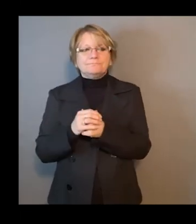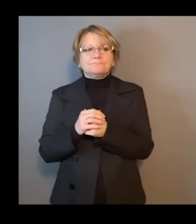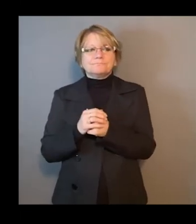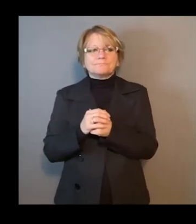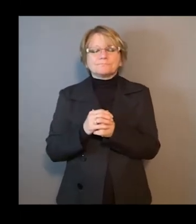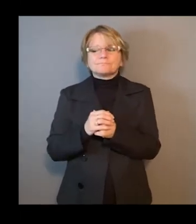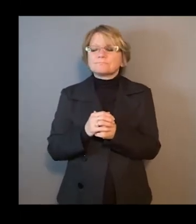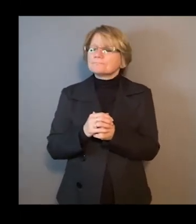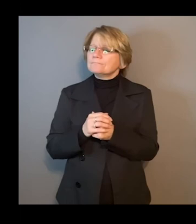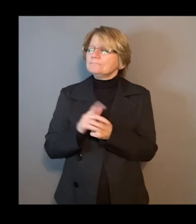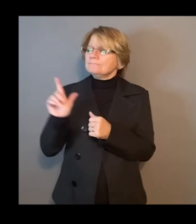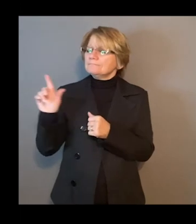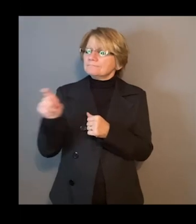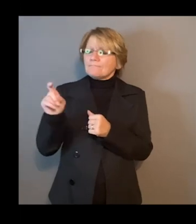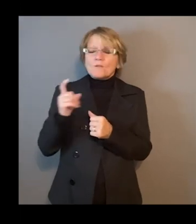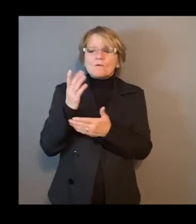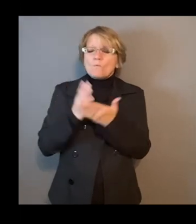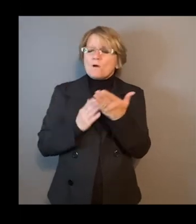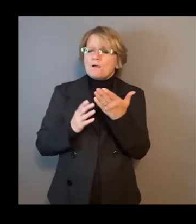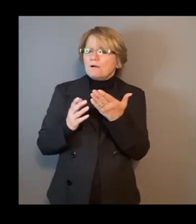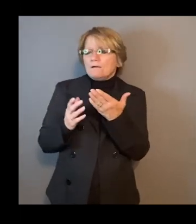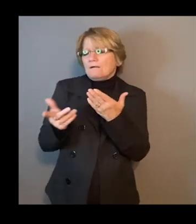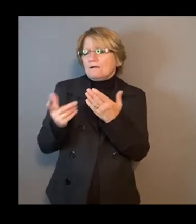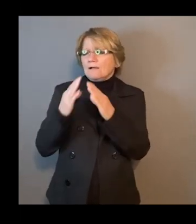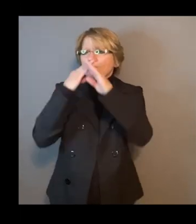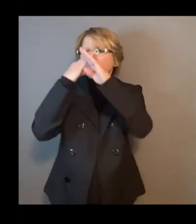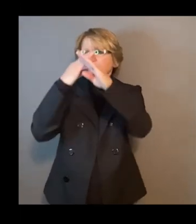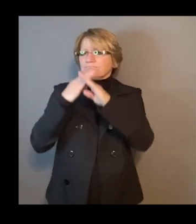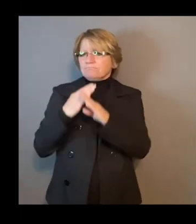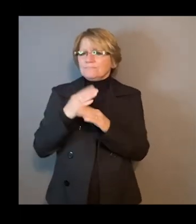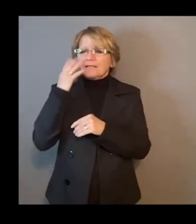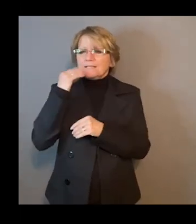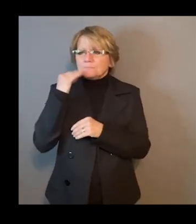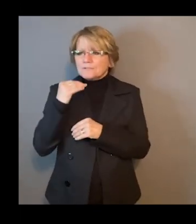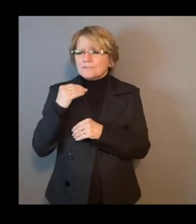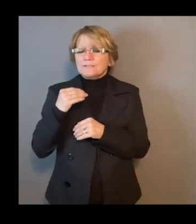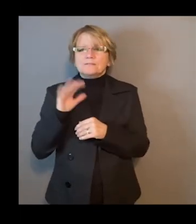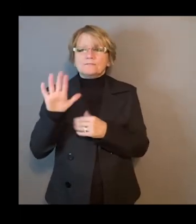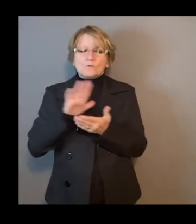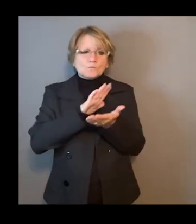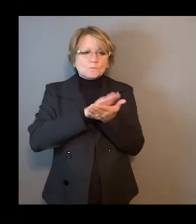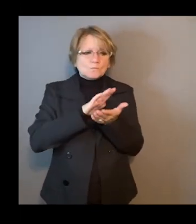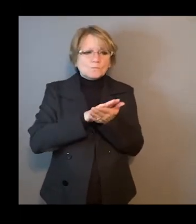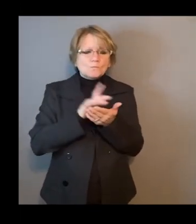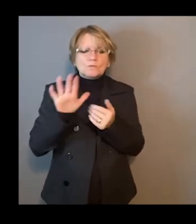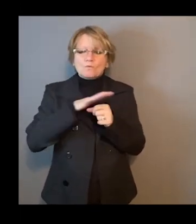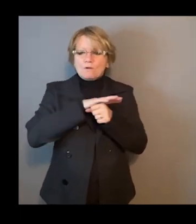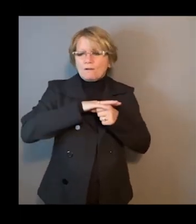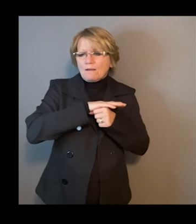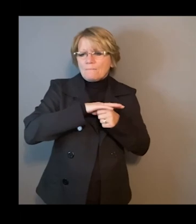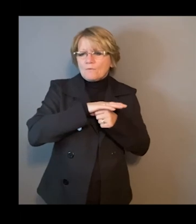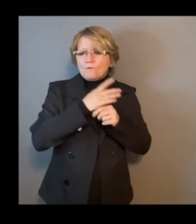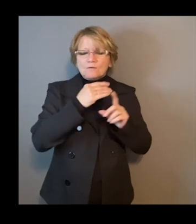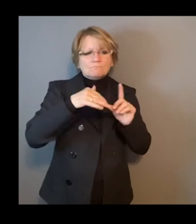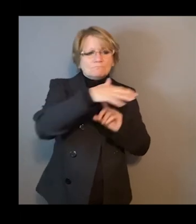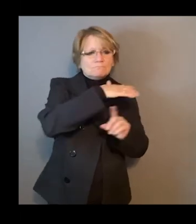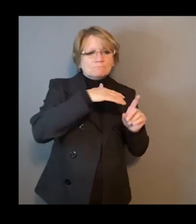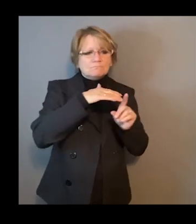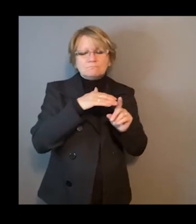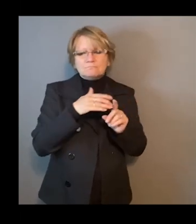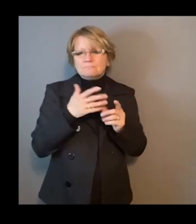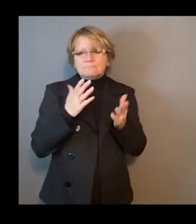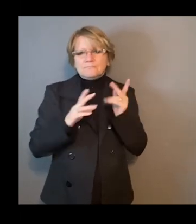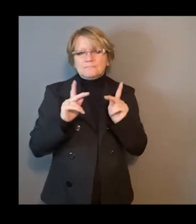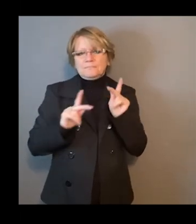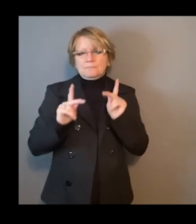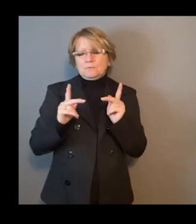What are some of the obstacles you had to deal with while going into school from your neighborhoods or your areas, and things that people may not